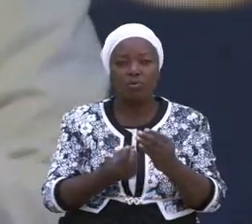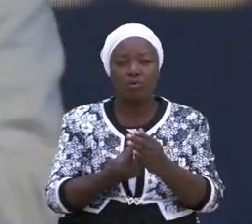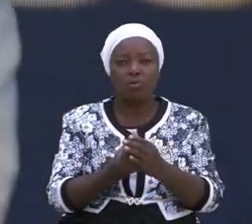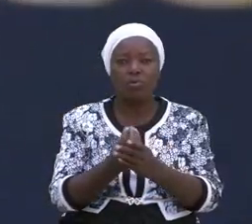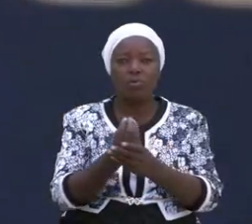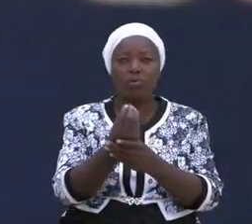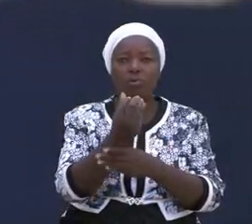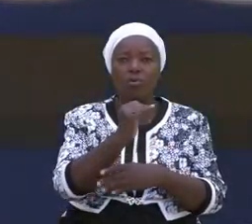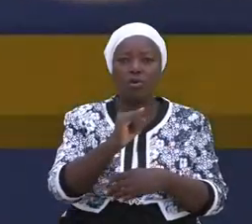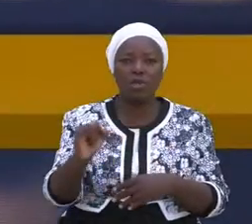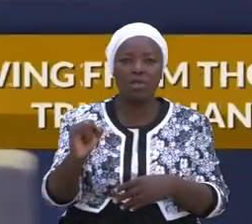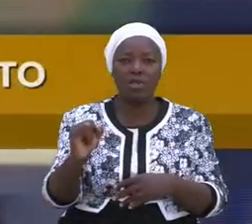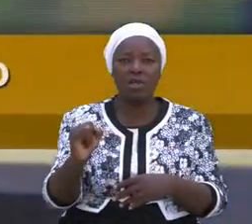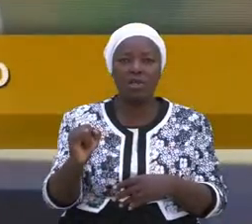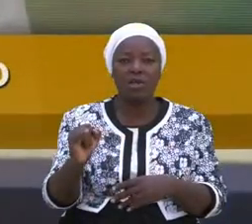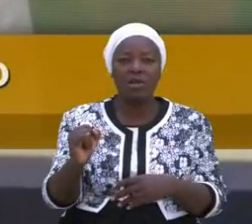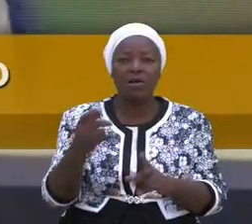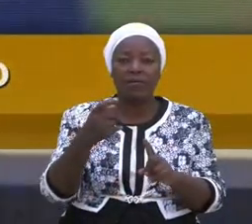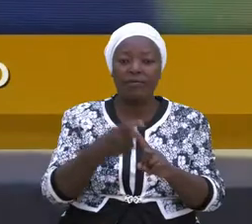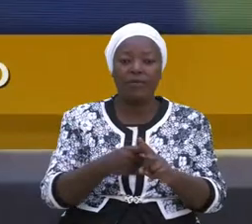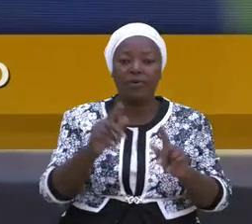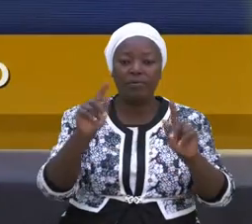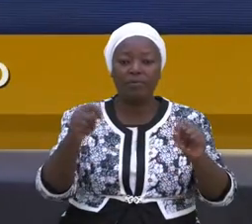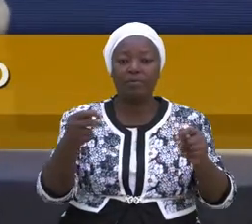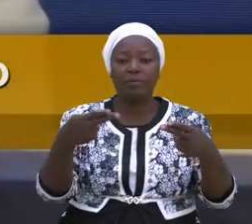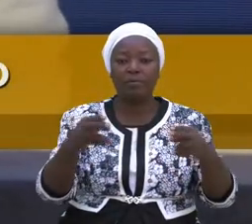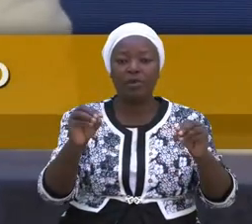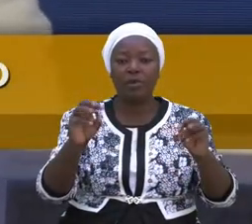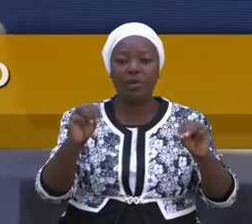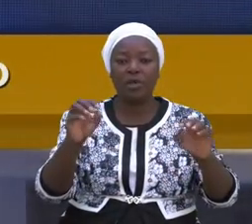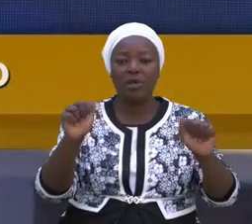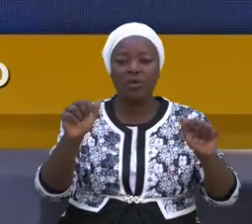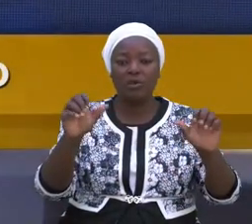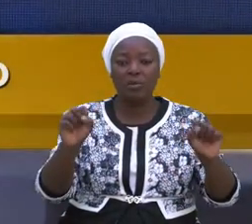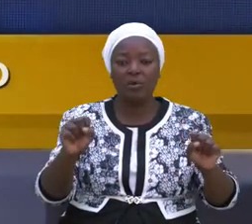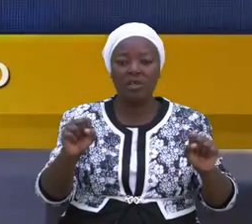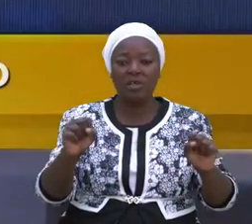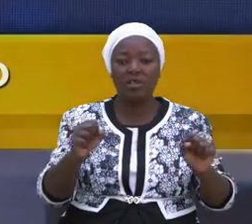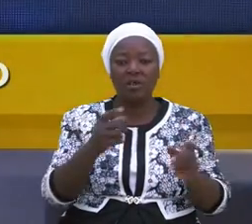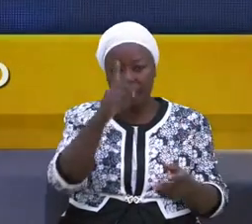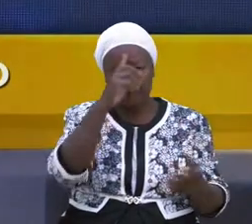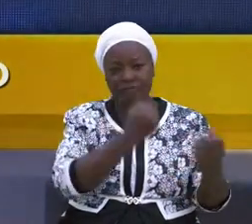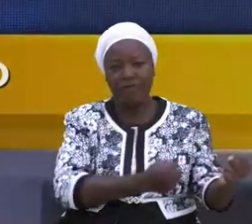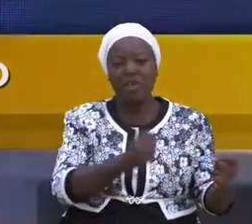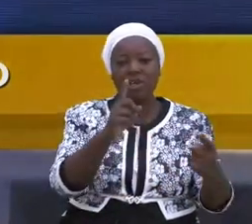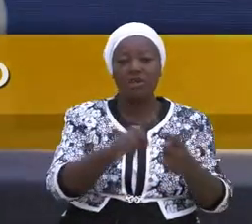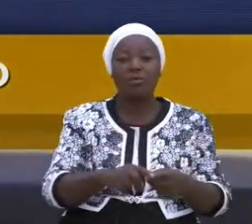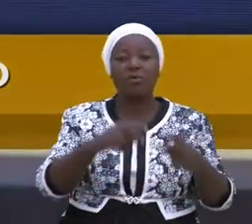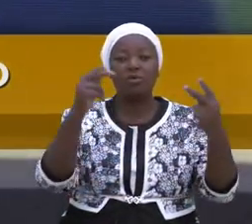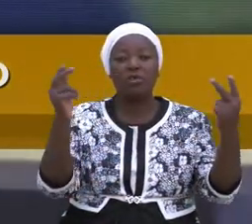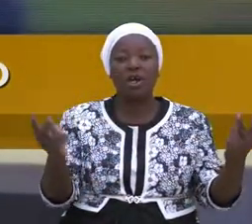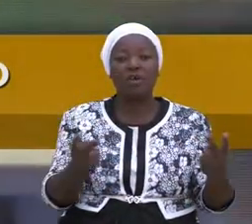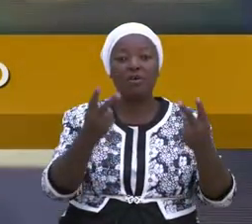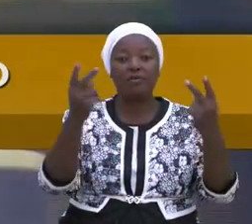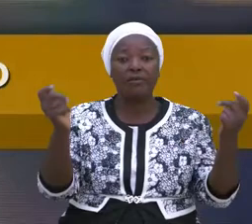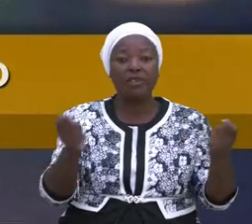from Thomas' faith to triumphant faith. Faith